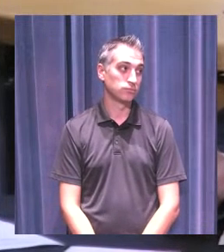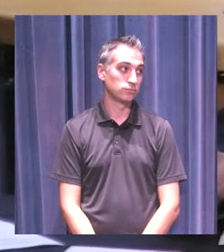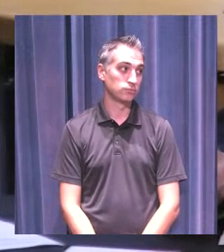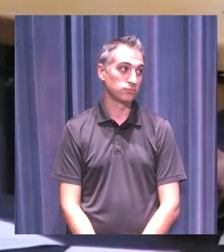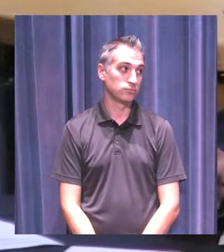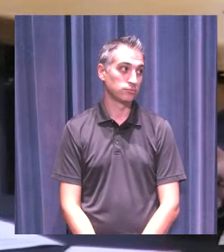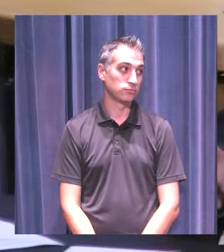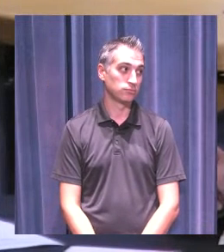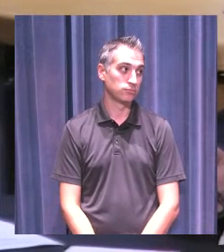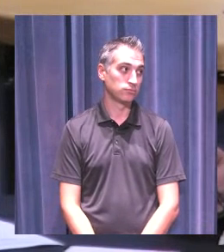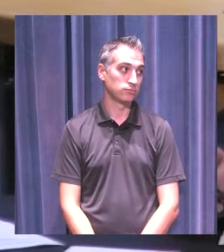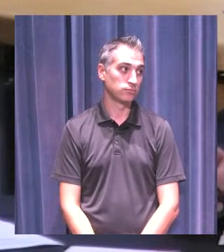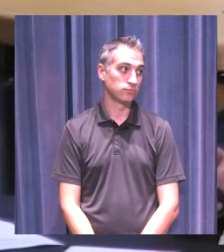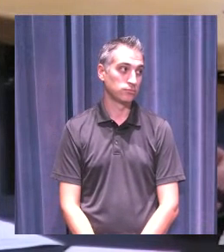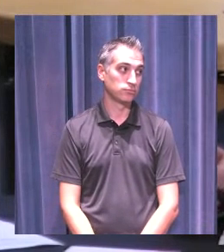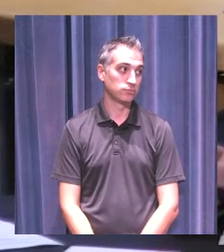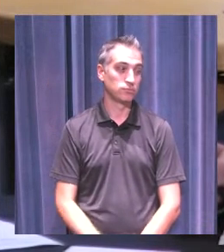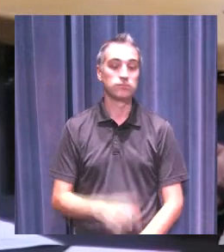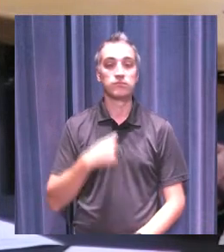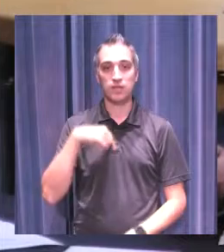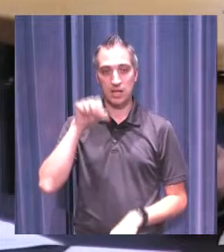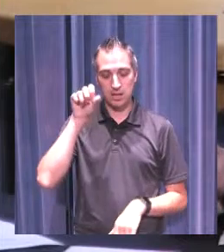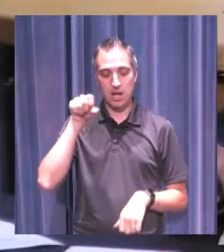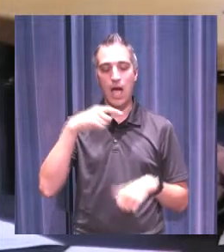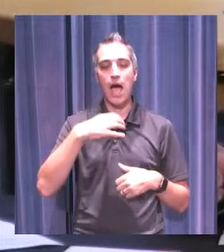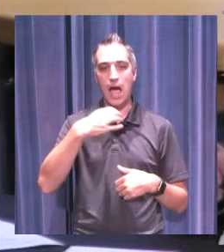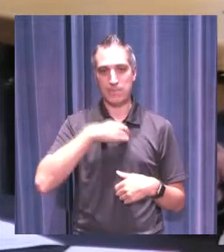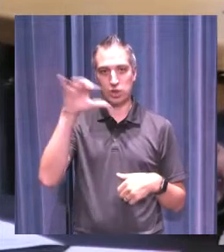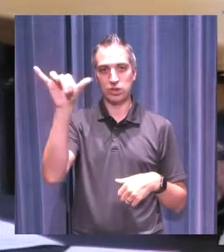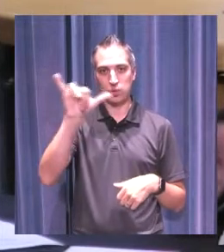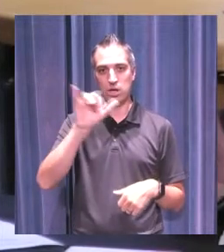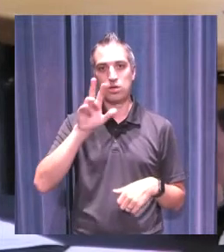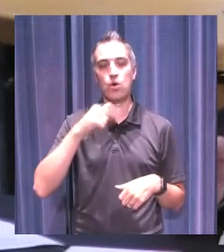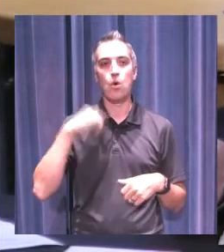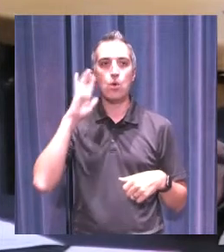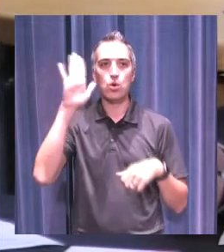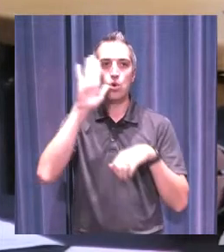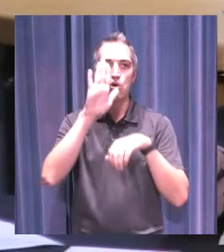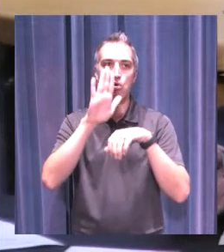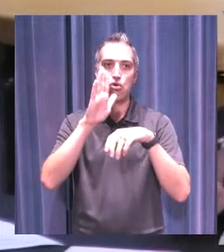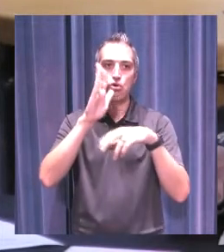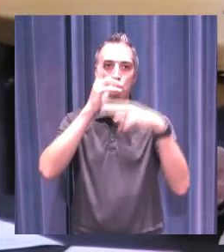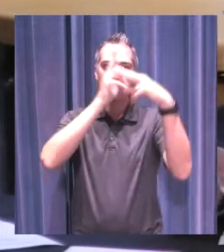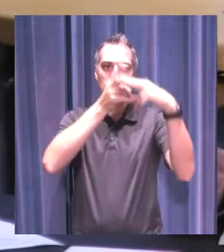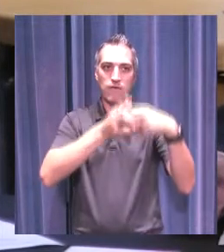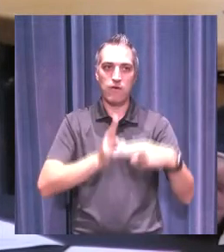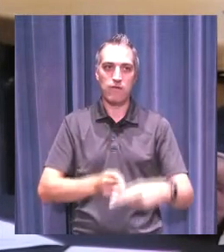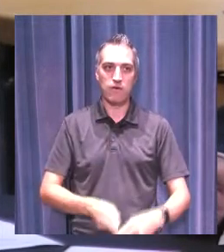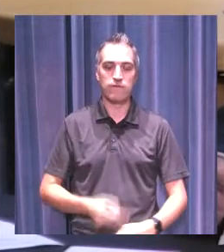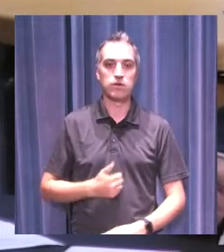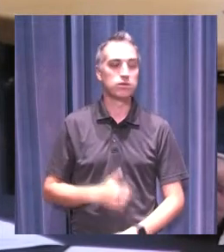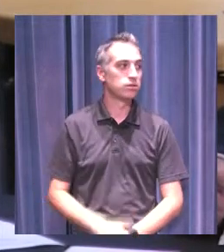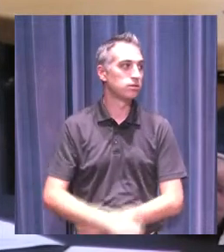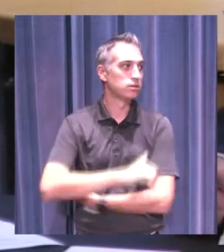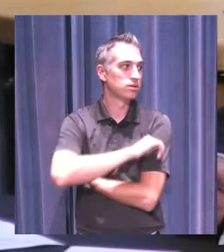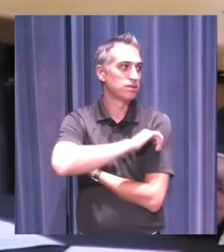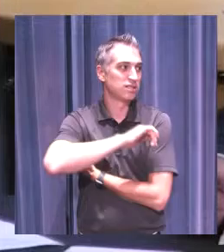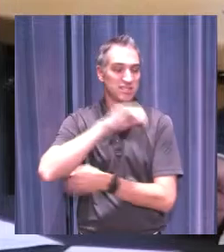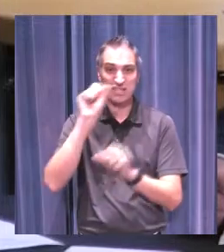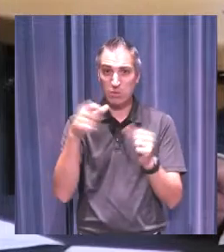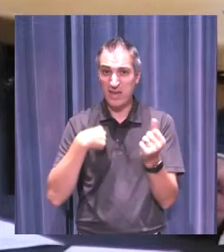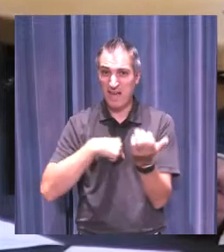And then, yes, I object as well. you are. Okay, roll call vote on changing it. Don't we have a discussion